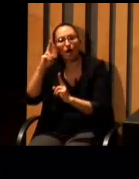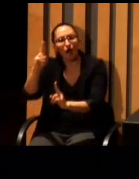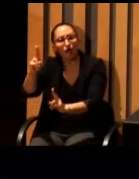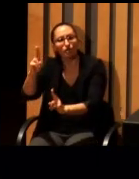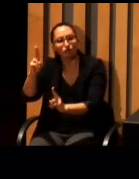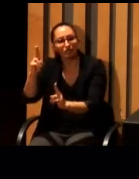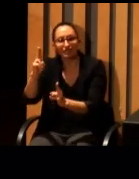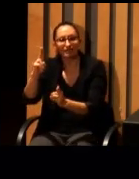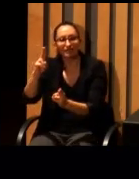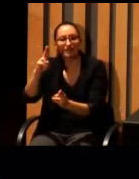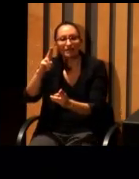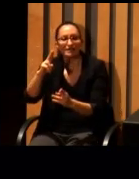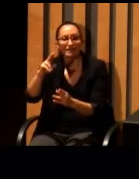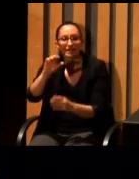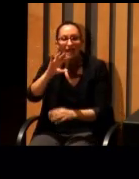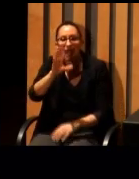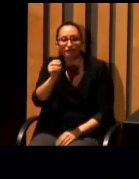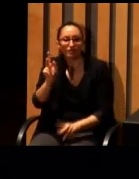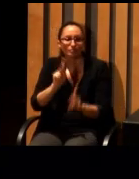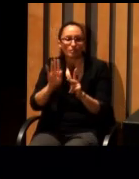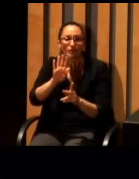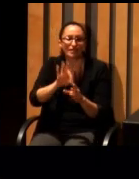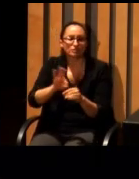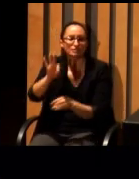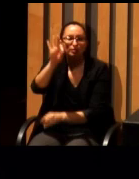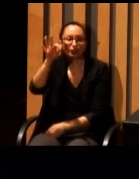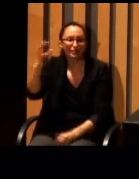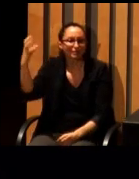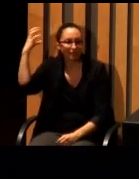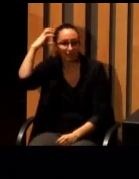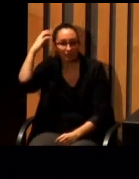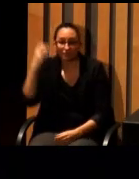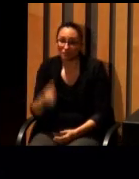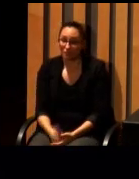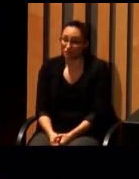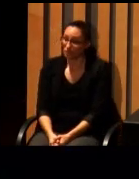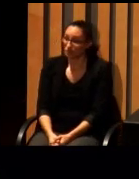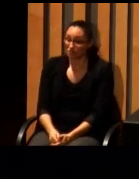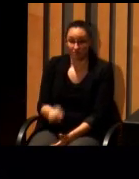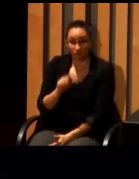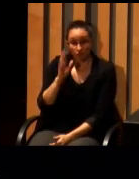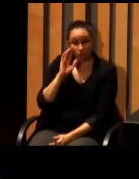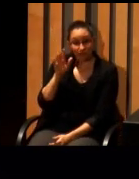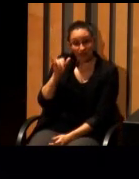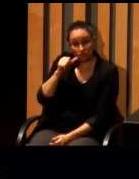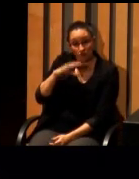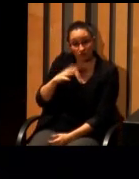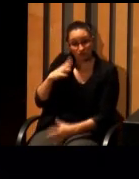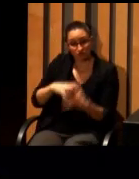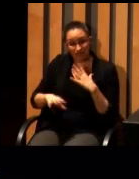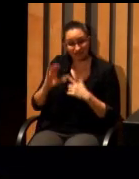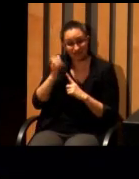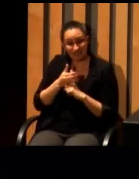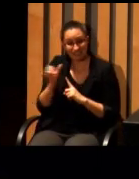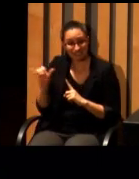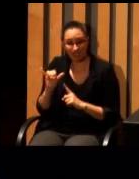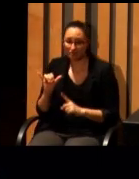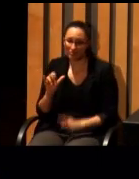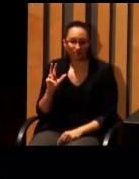African people, and I don't think Zema Williams would dress up like that. I